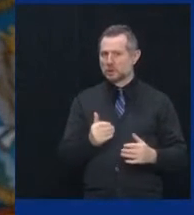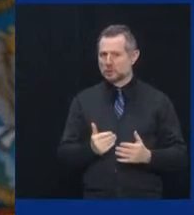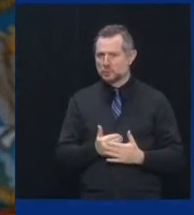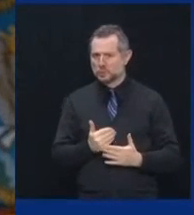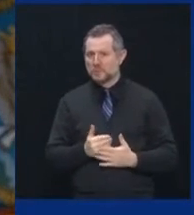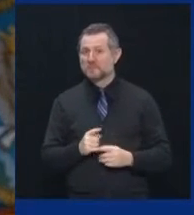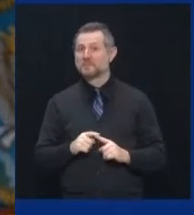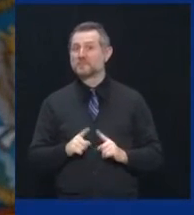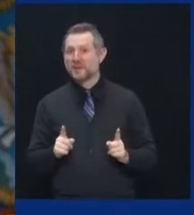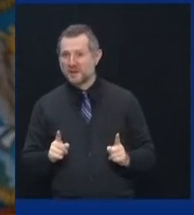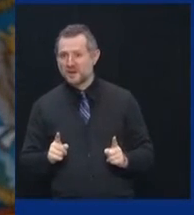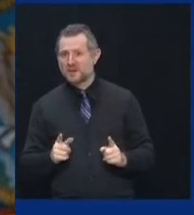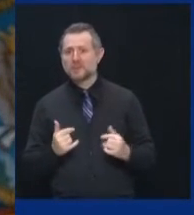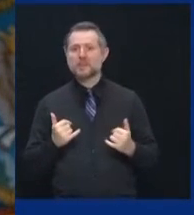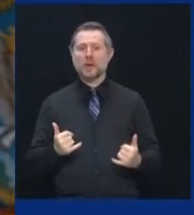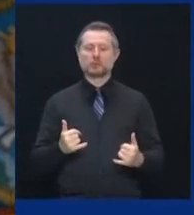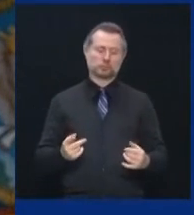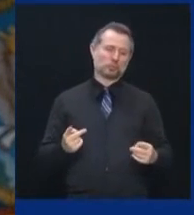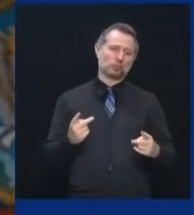worse.